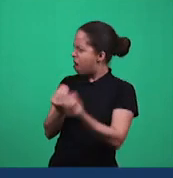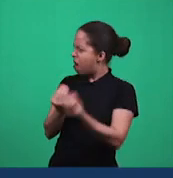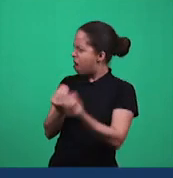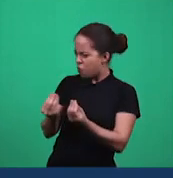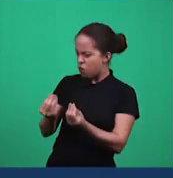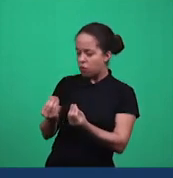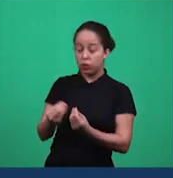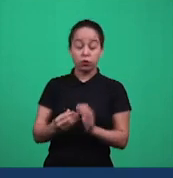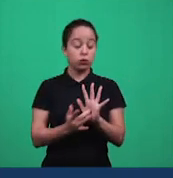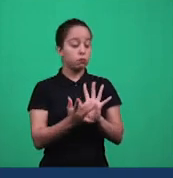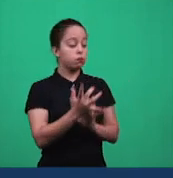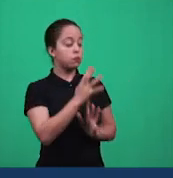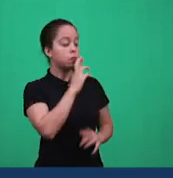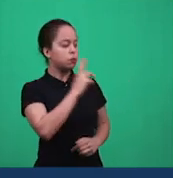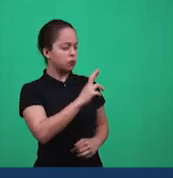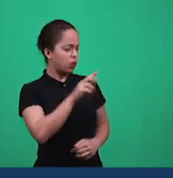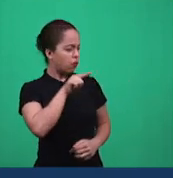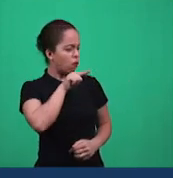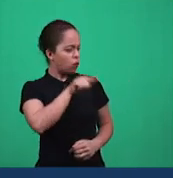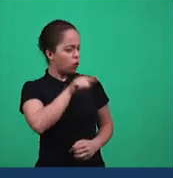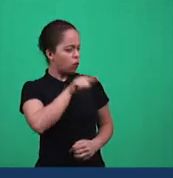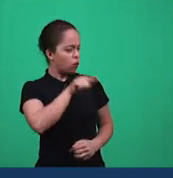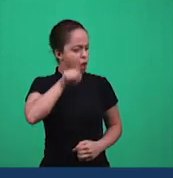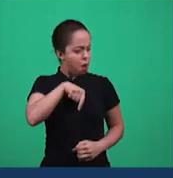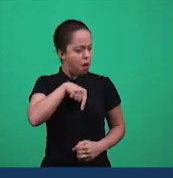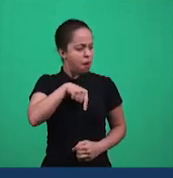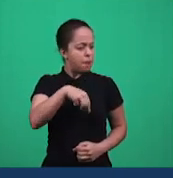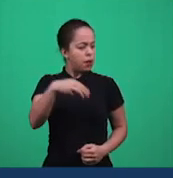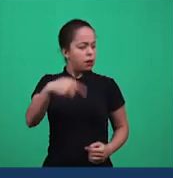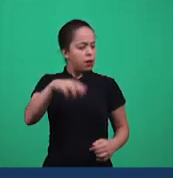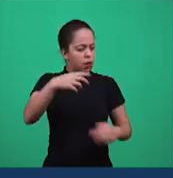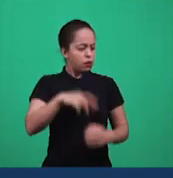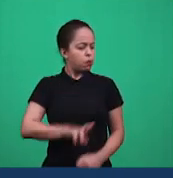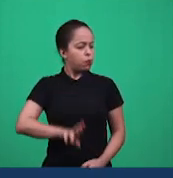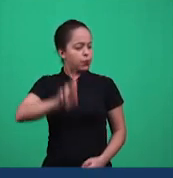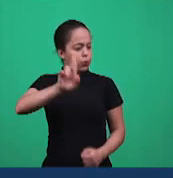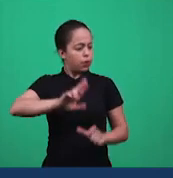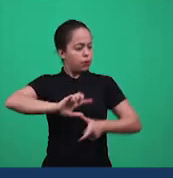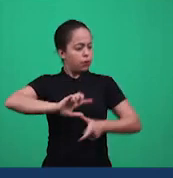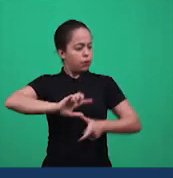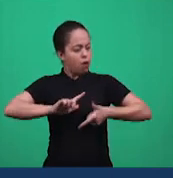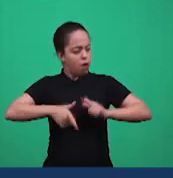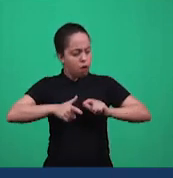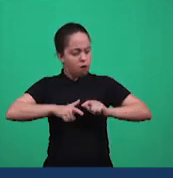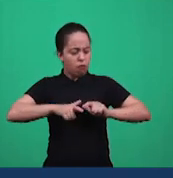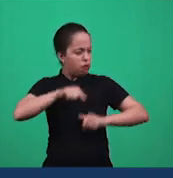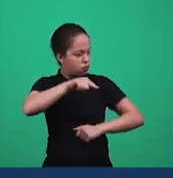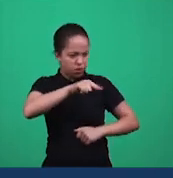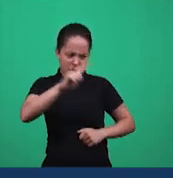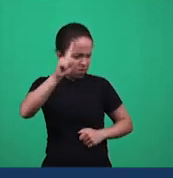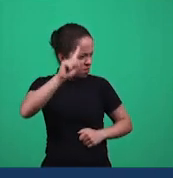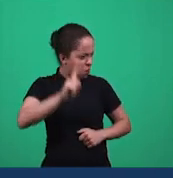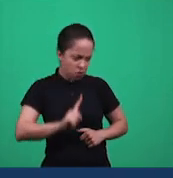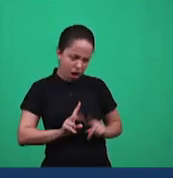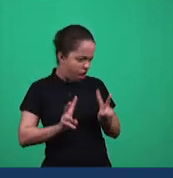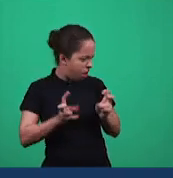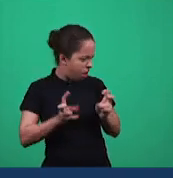how can these things be? Jesus answered and said to him, you are the teacher of Israel, and you do not know these